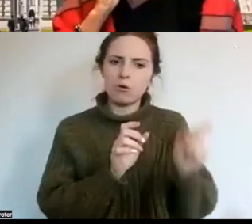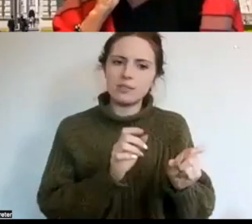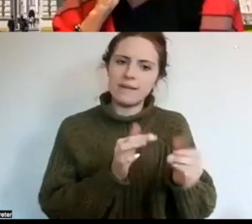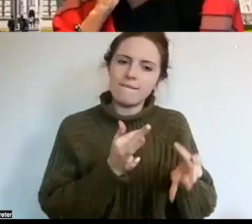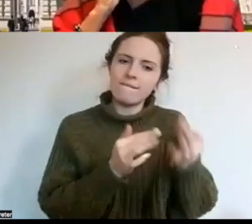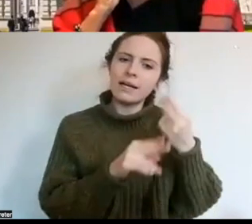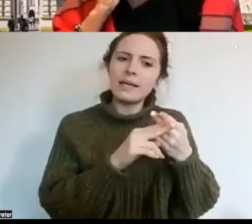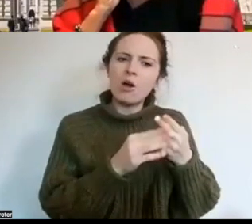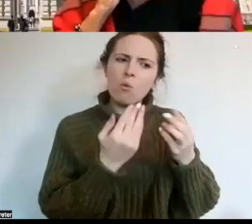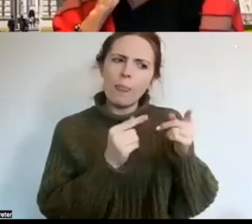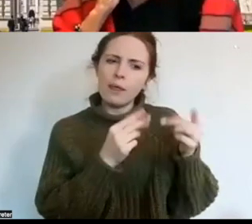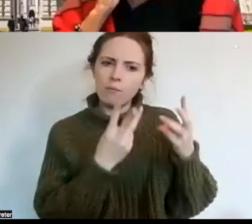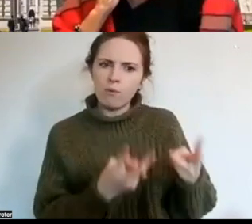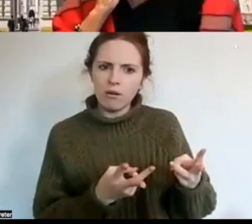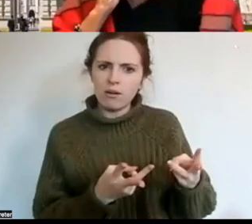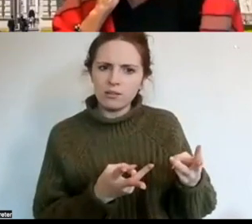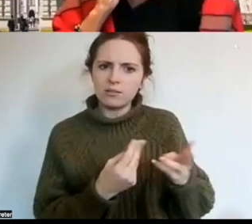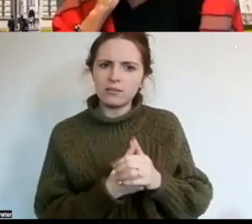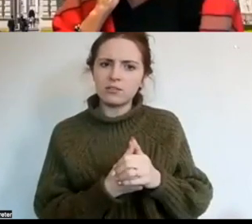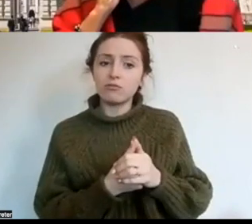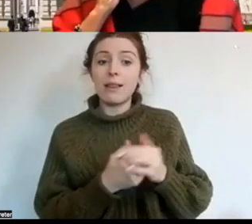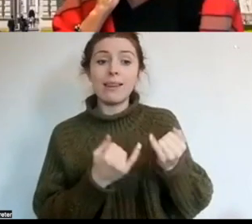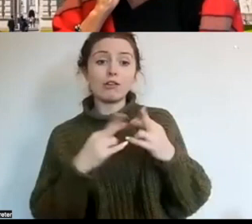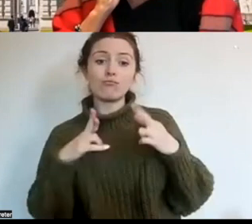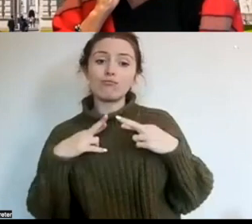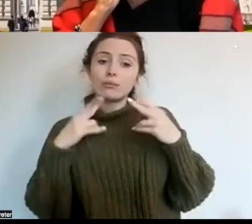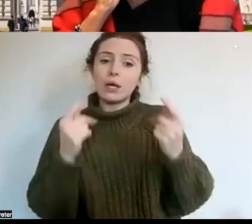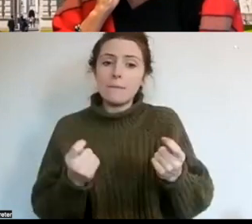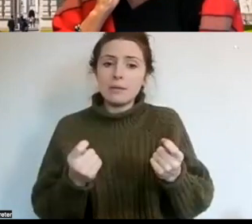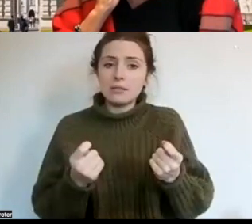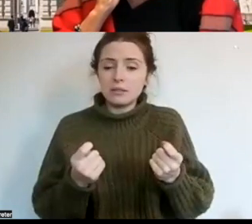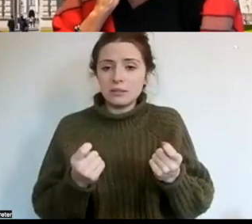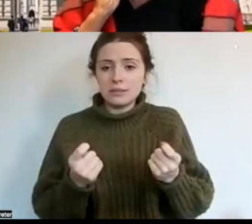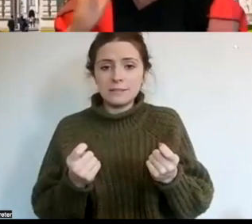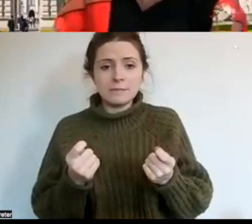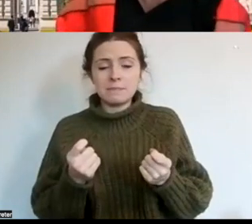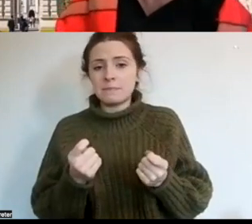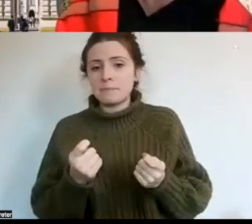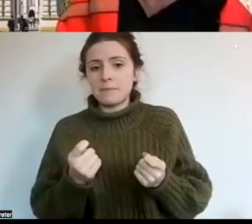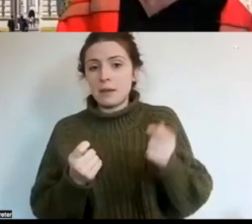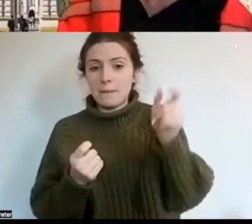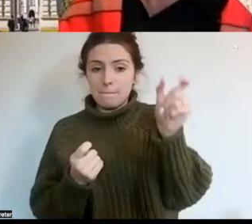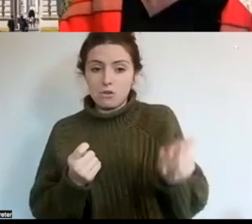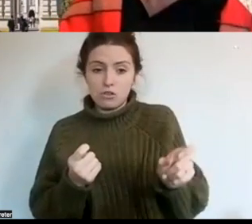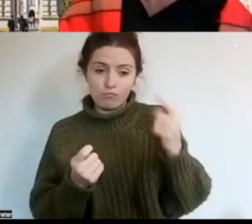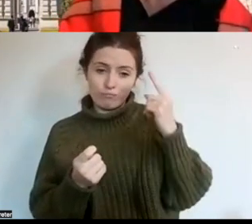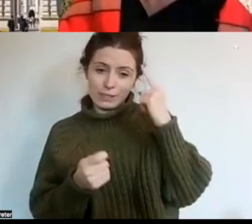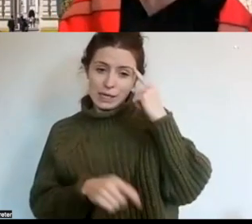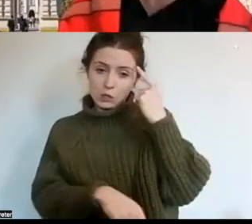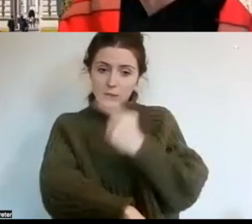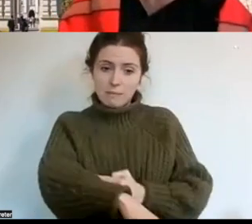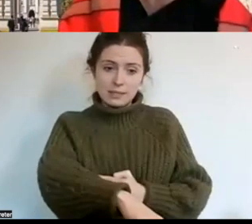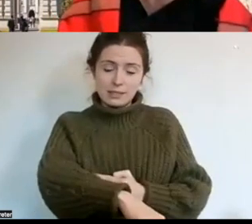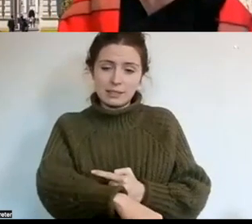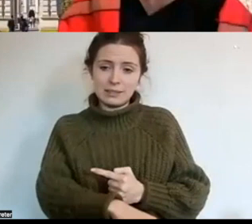you know, we talk about, you know, the concept of retirement for the person who has an intellectual disability, and yet we're still